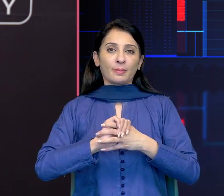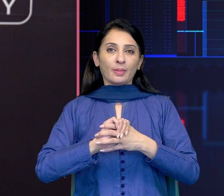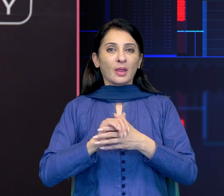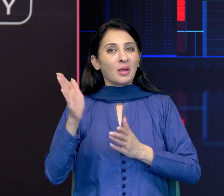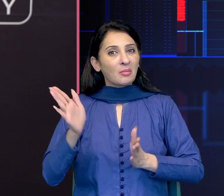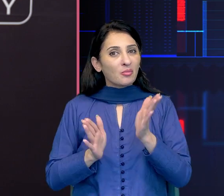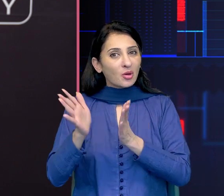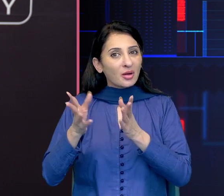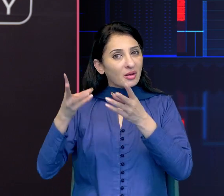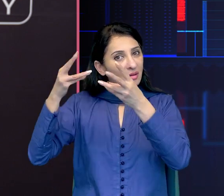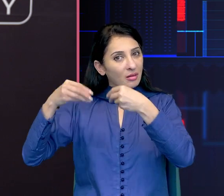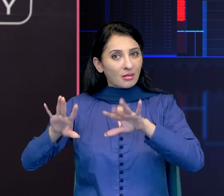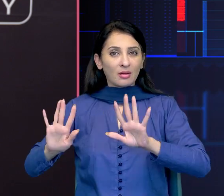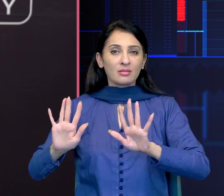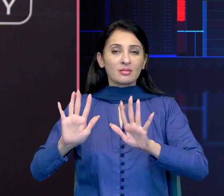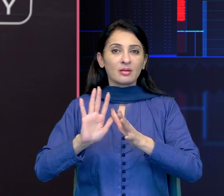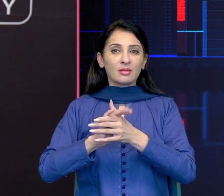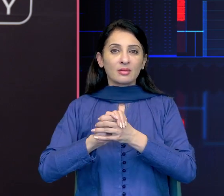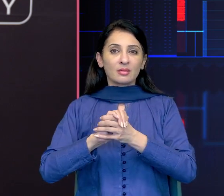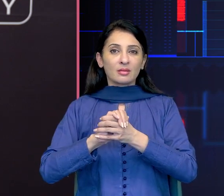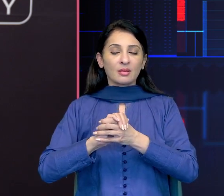unfortunately,